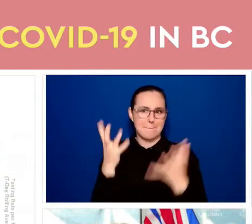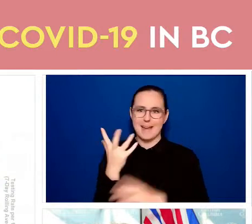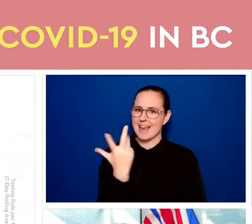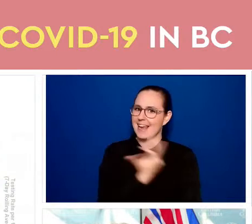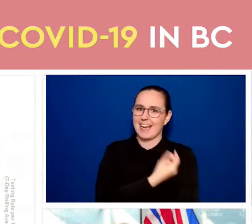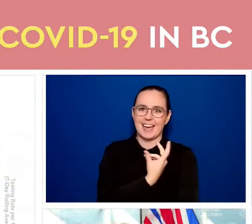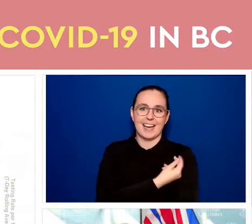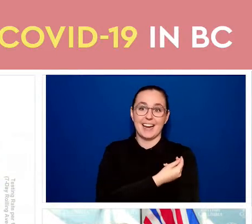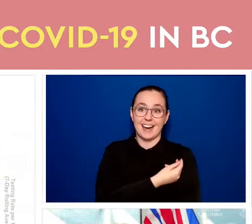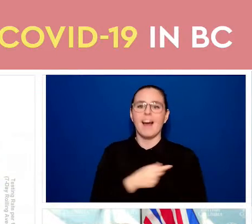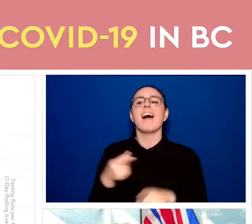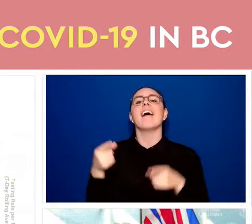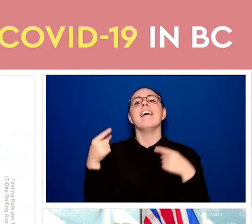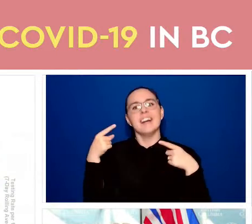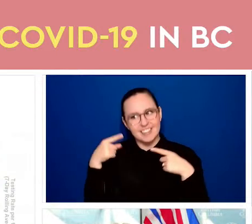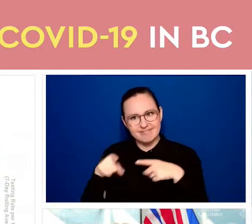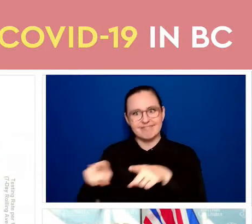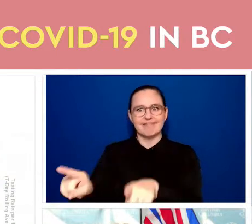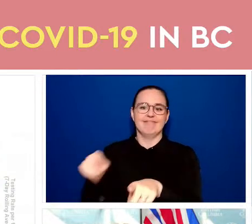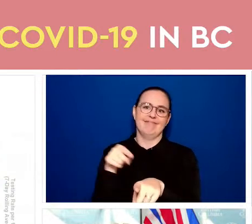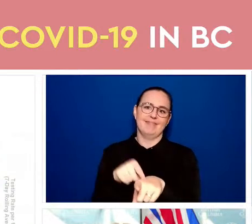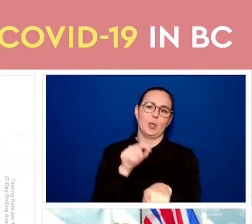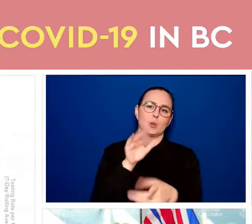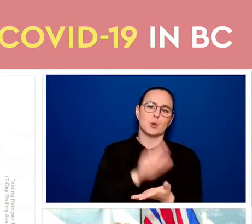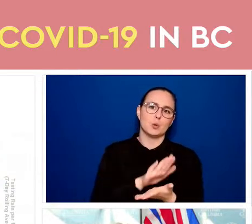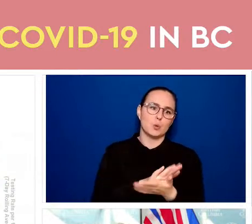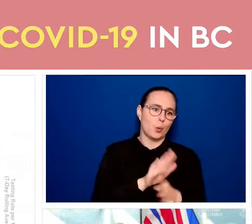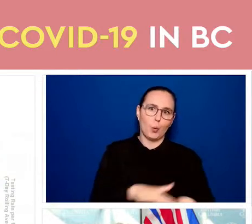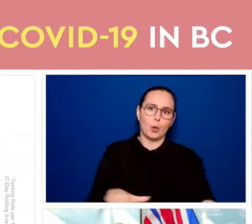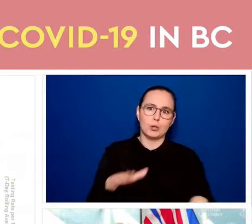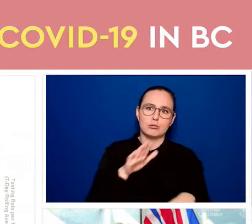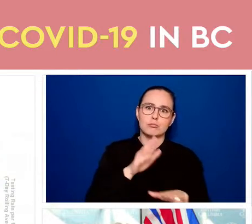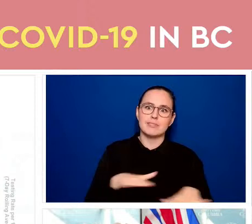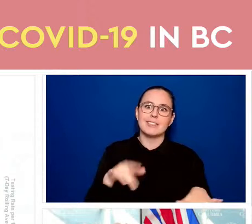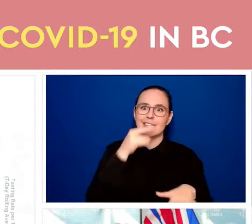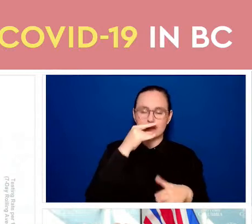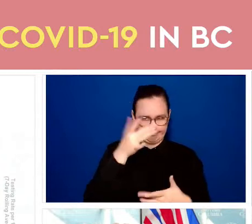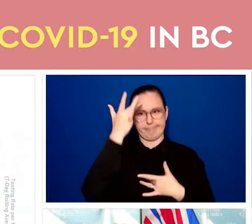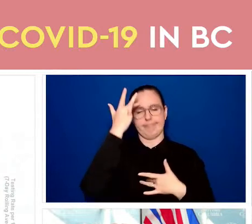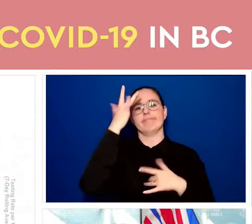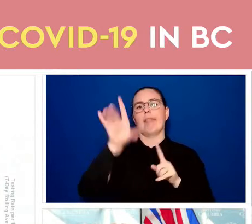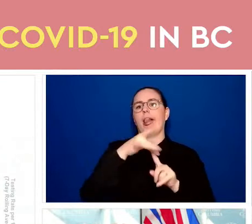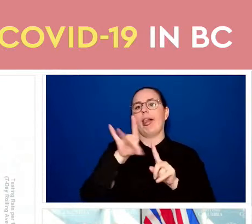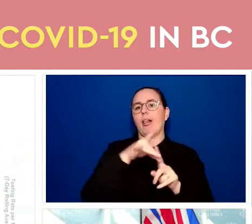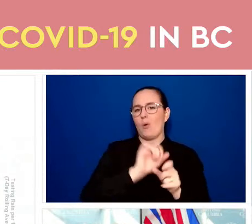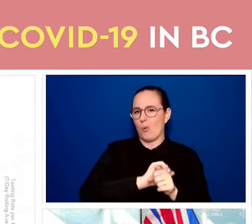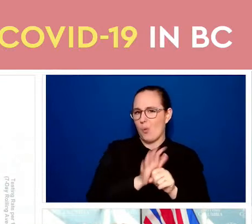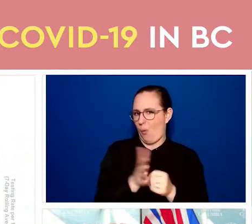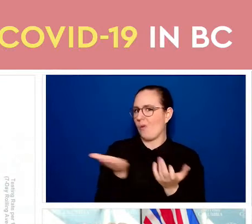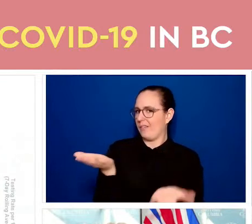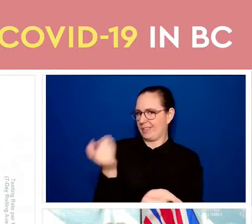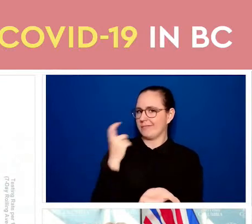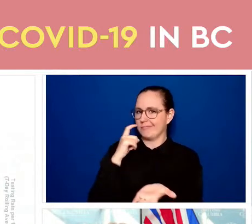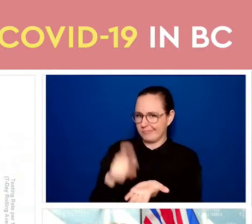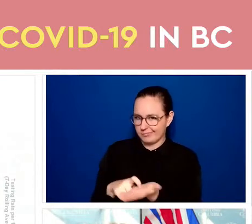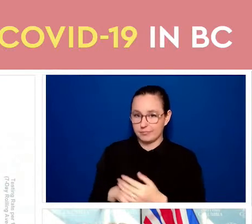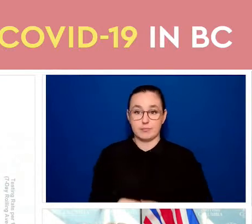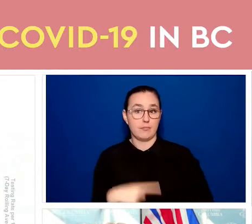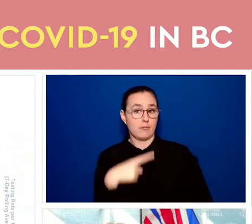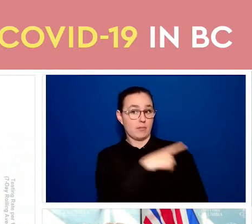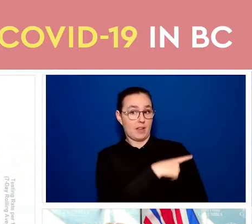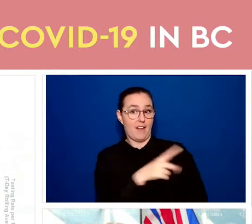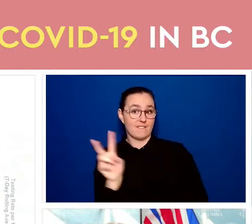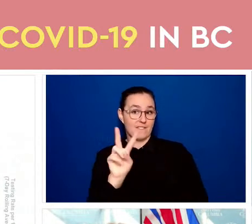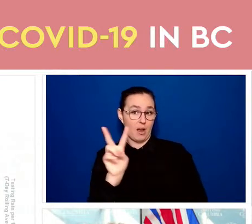seeing children, school-age children being affected. And we look at Vancouver Island. We have very